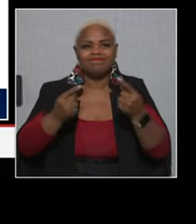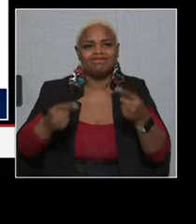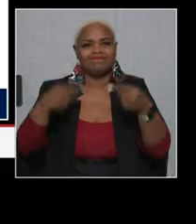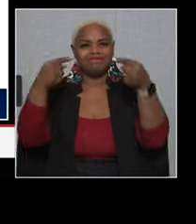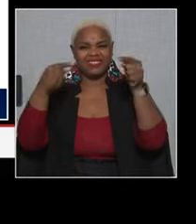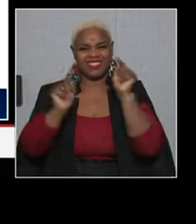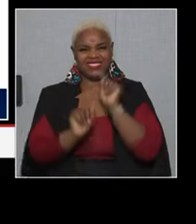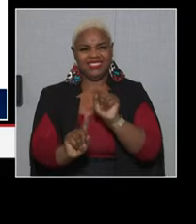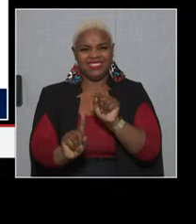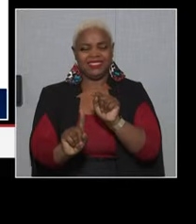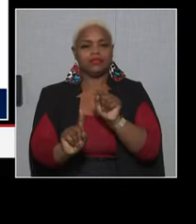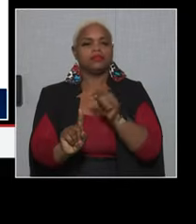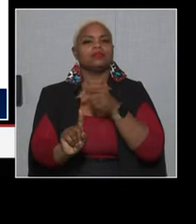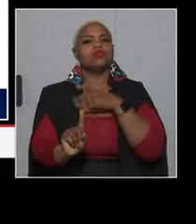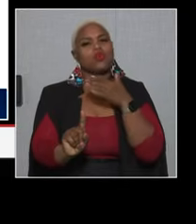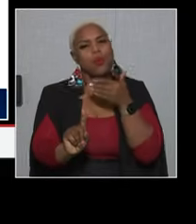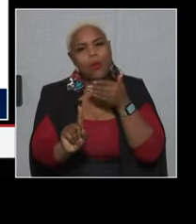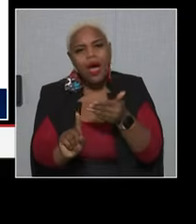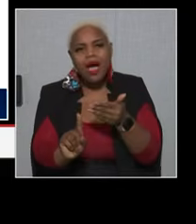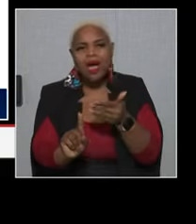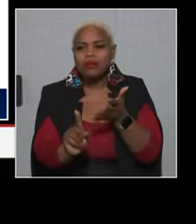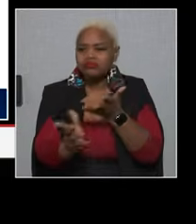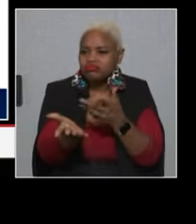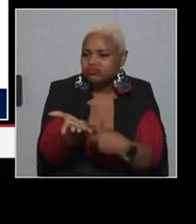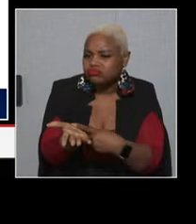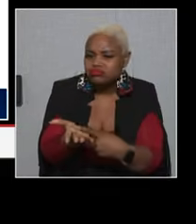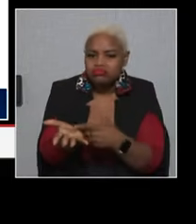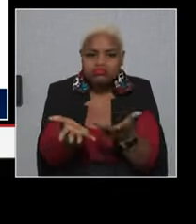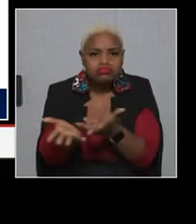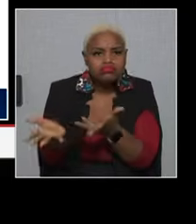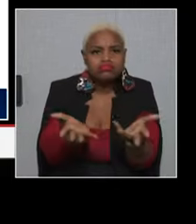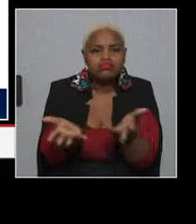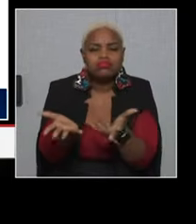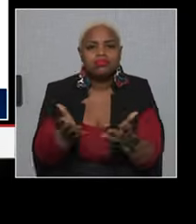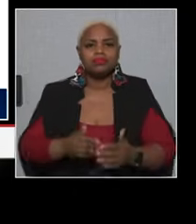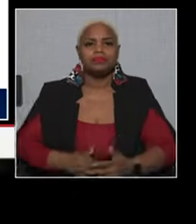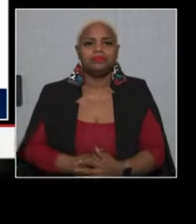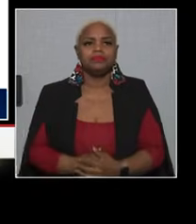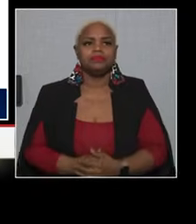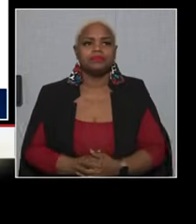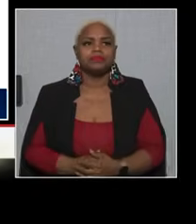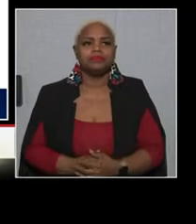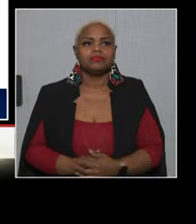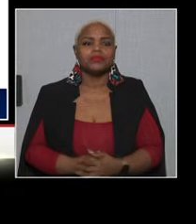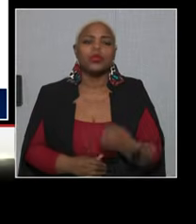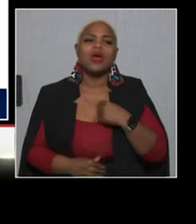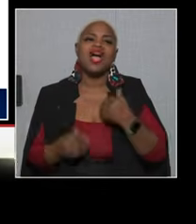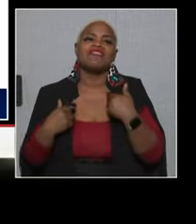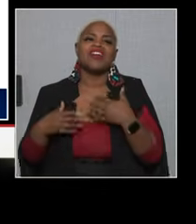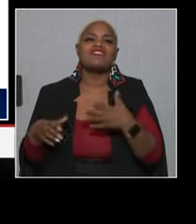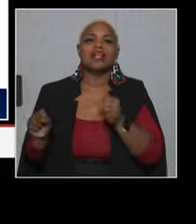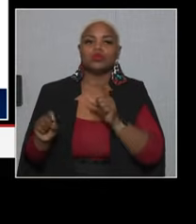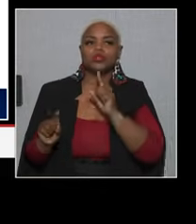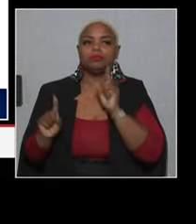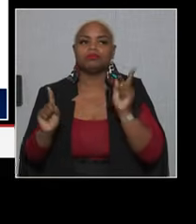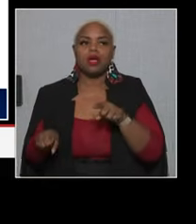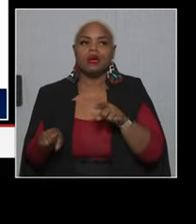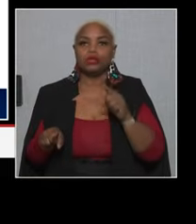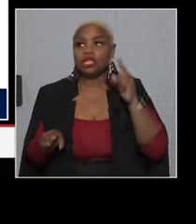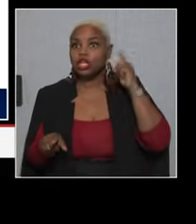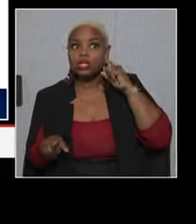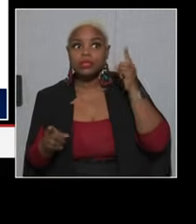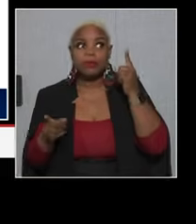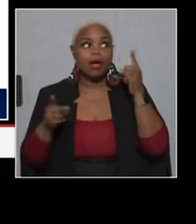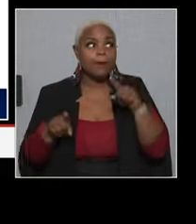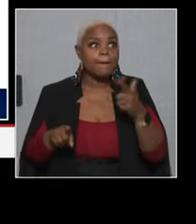are also reacting faster to trends, analyzing recent calls for service for the sounds of gunshots, and we're crafting our deployment based